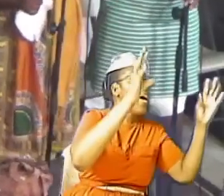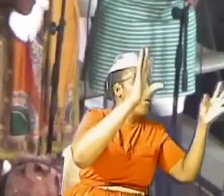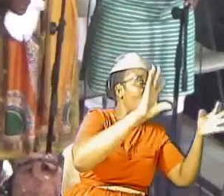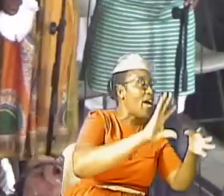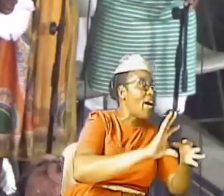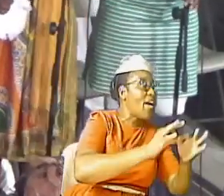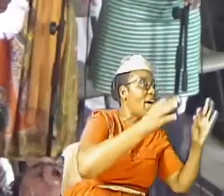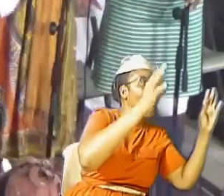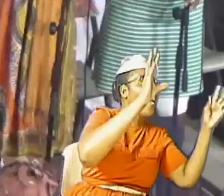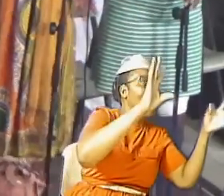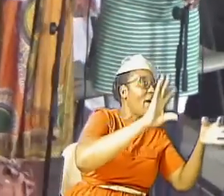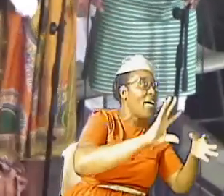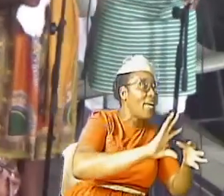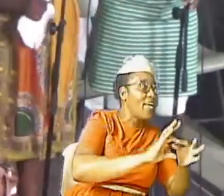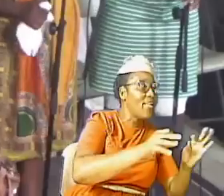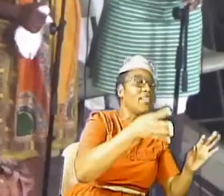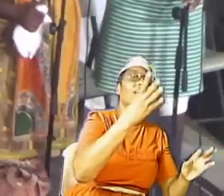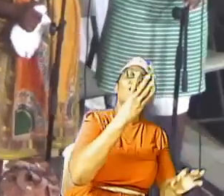every